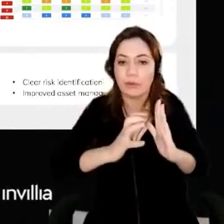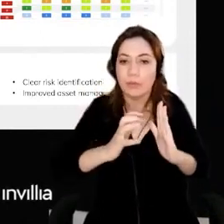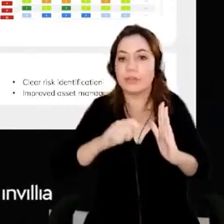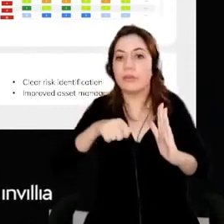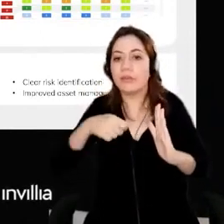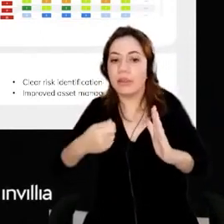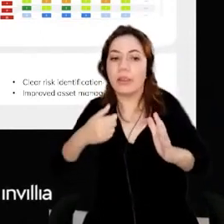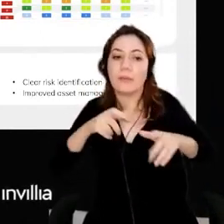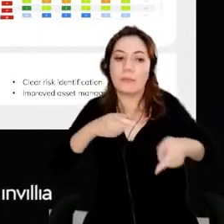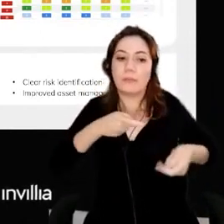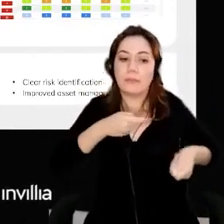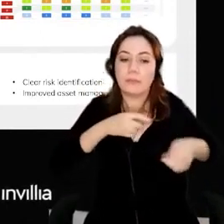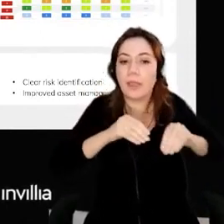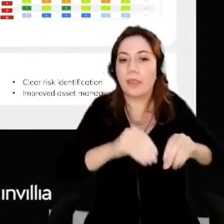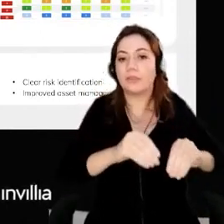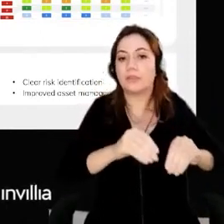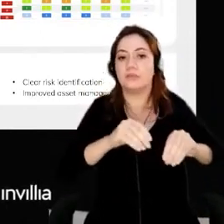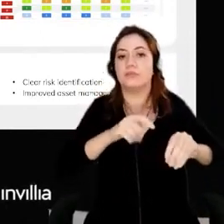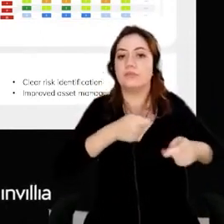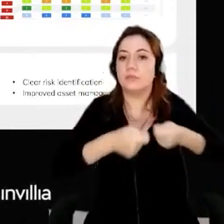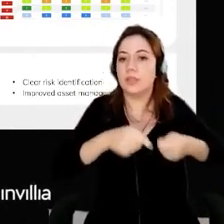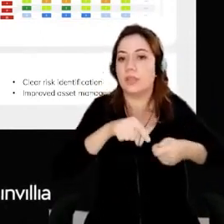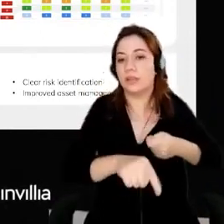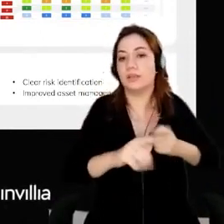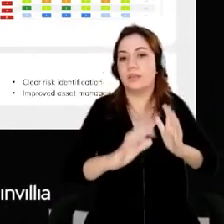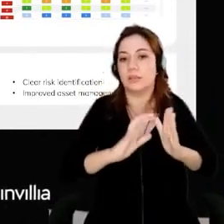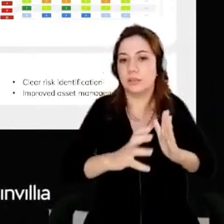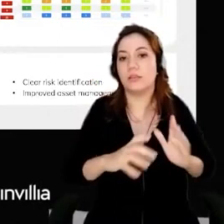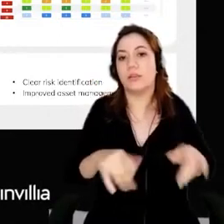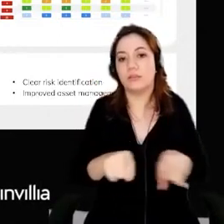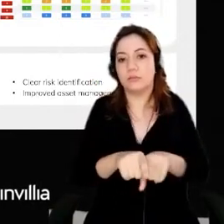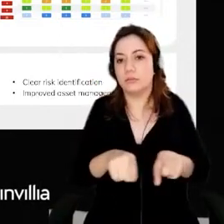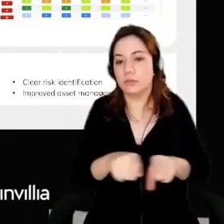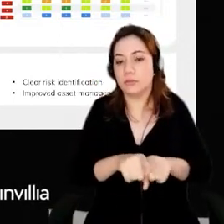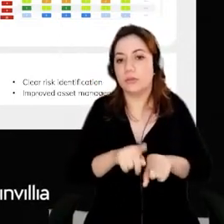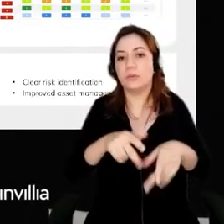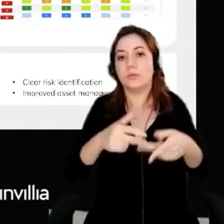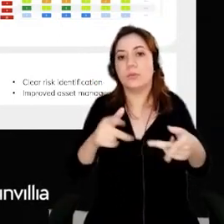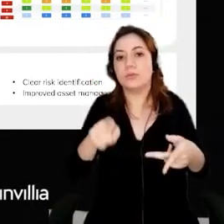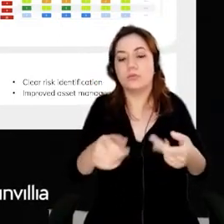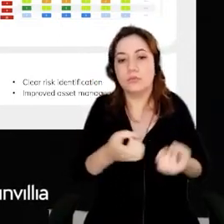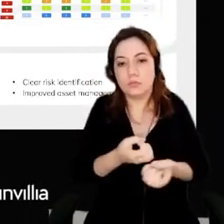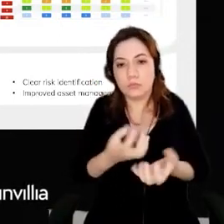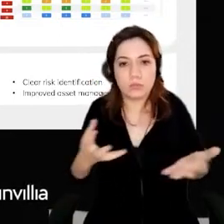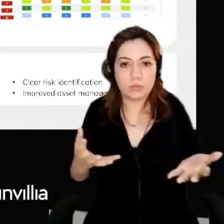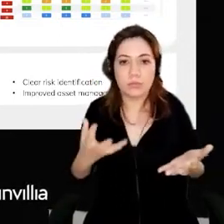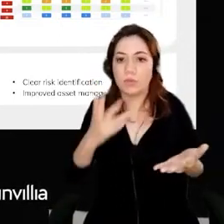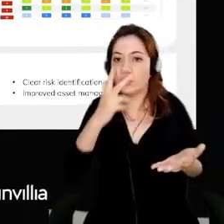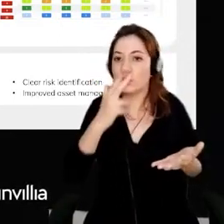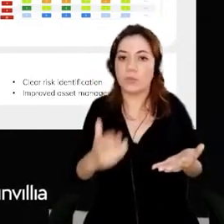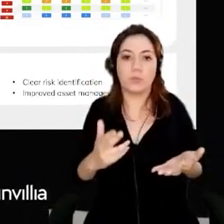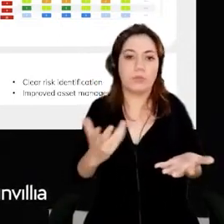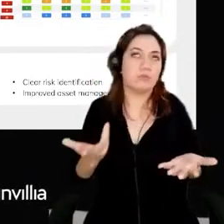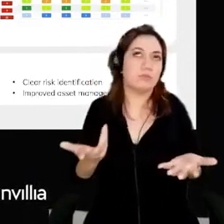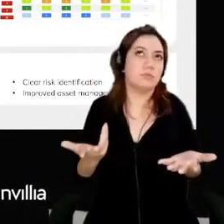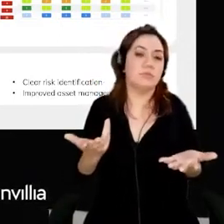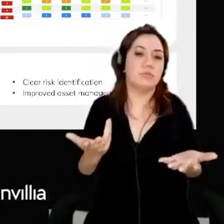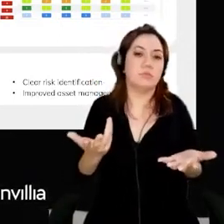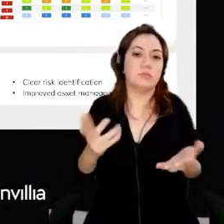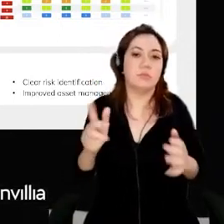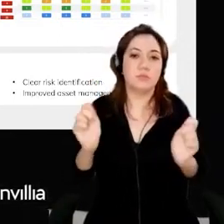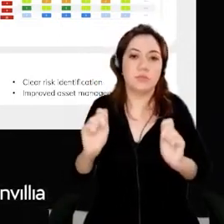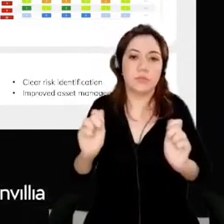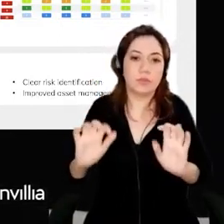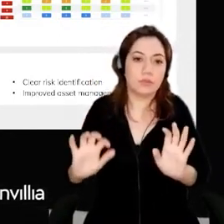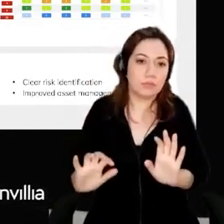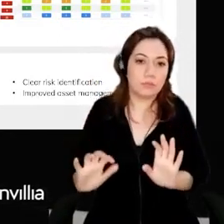finer products and things that you're offering, you know, certainly would, you know, create advantage for the company and for society.